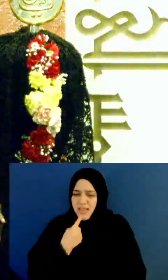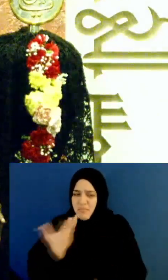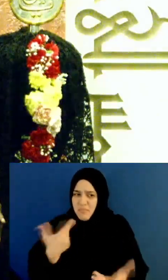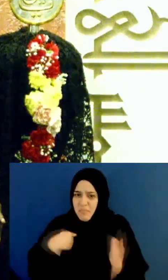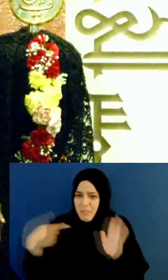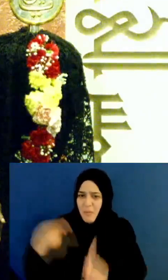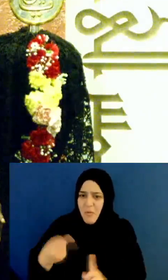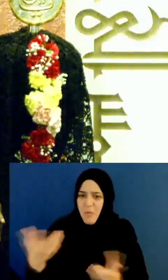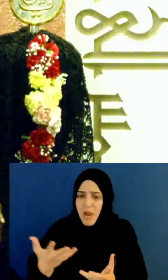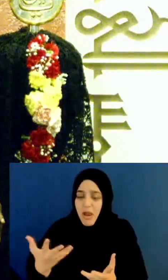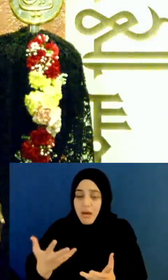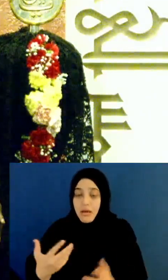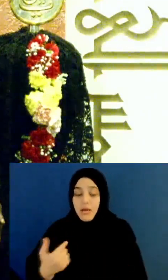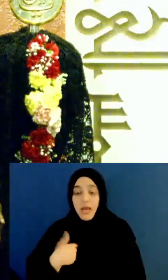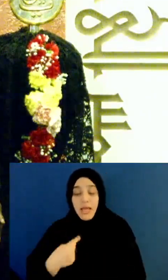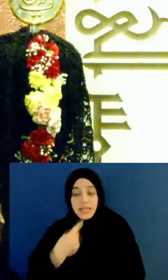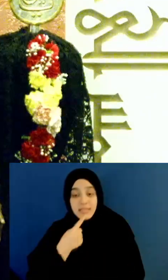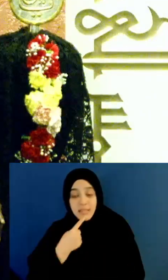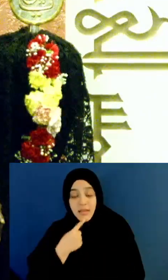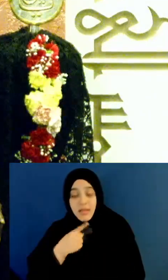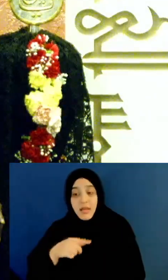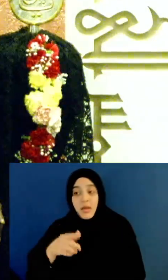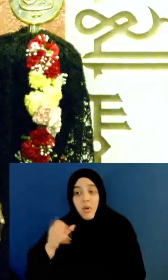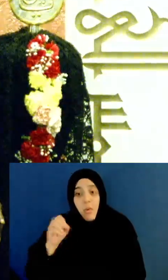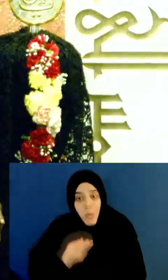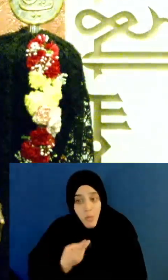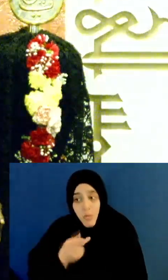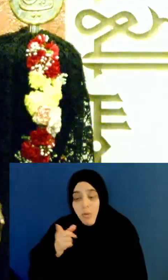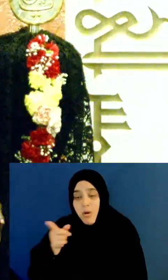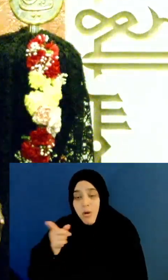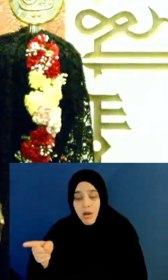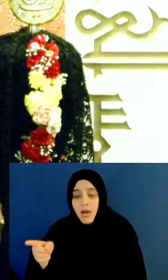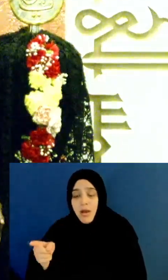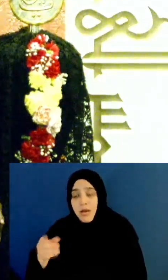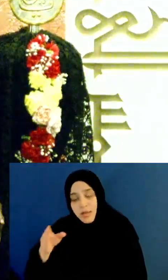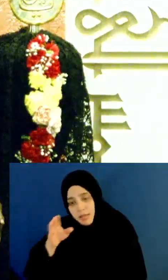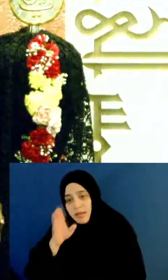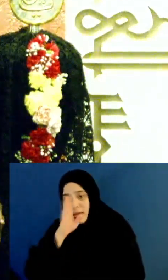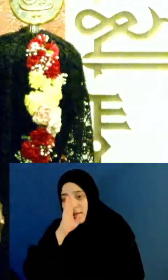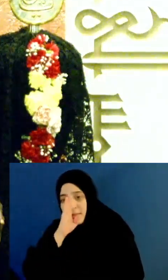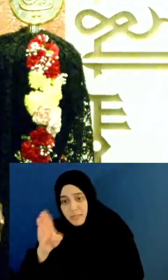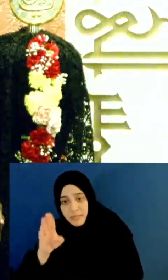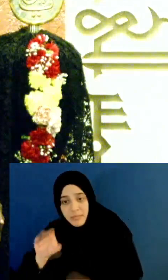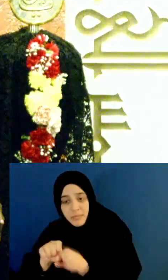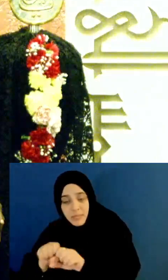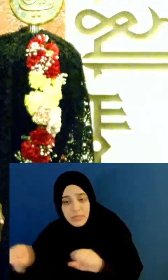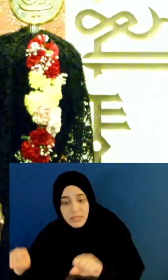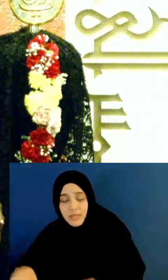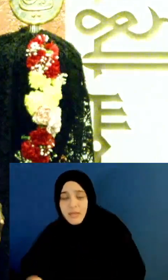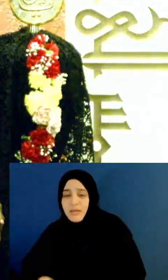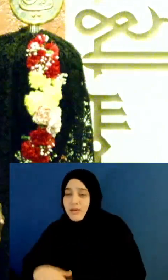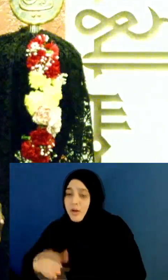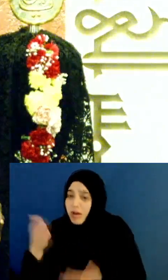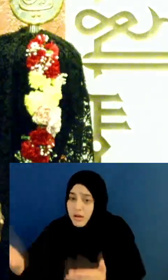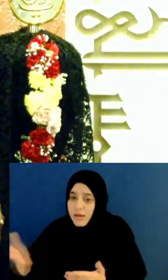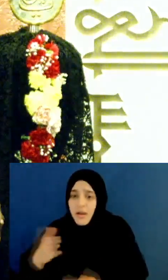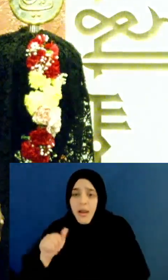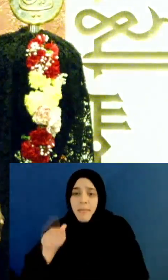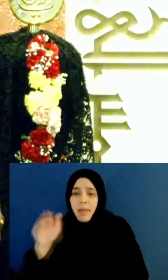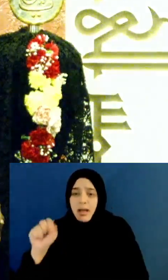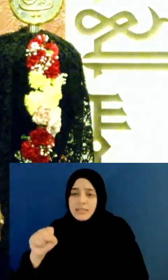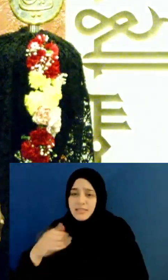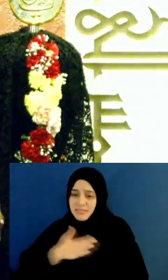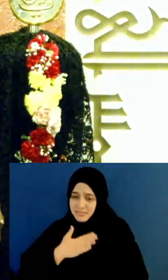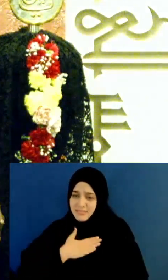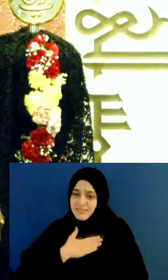Aba Abdullah, Ya Abbas, my chest is sacrificed for you. I'm saying that Ya